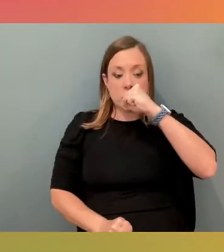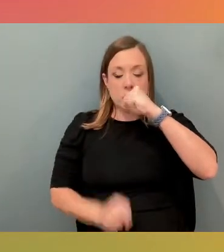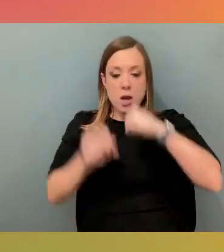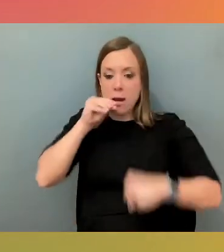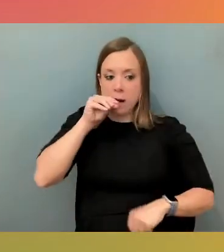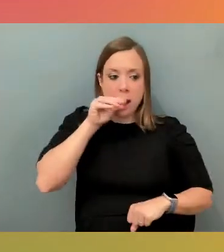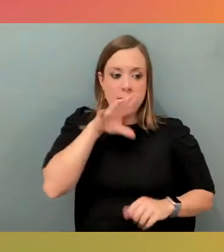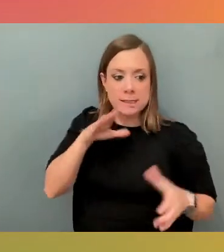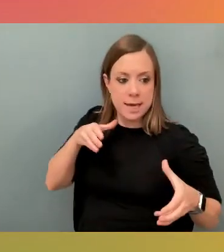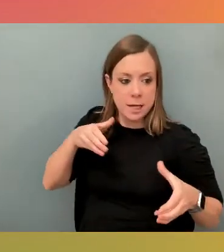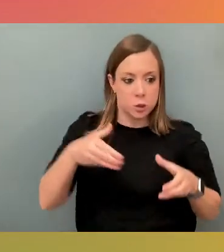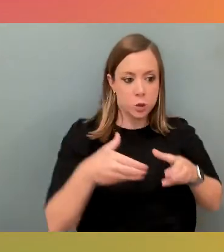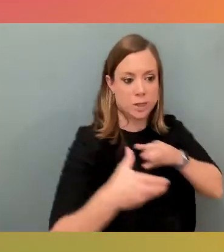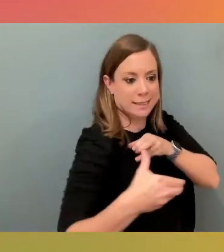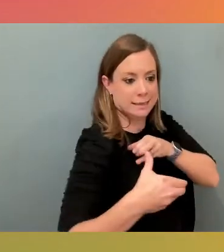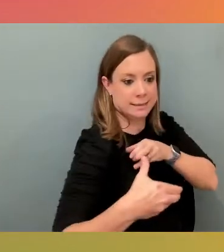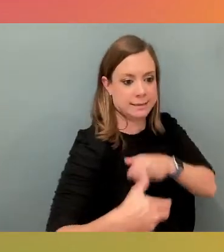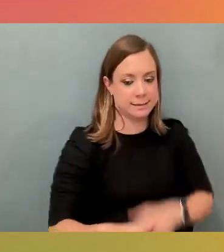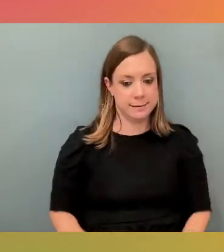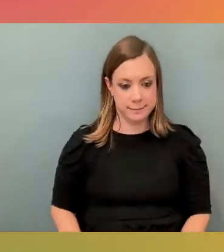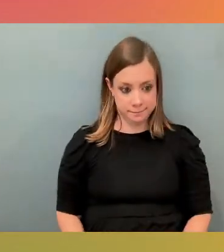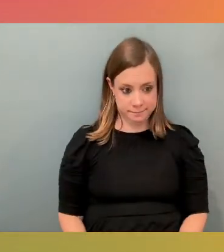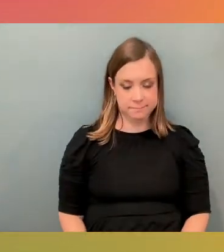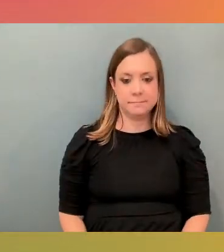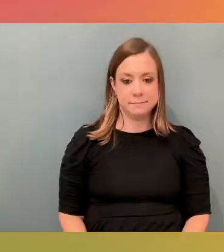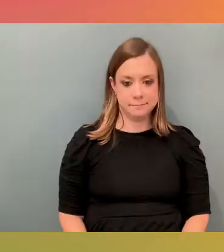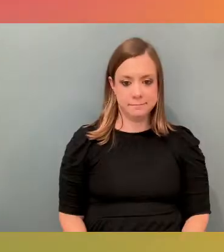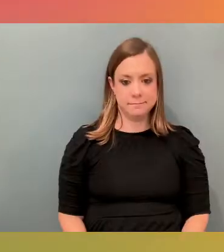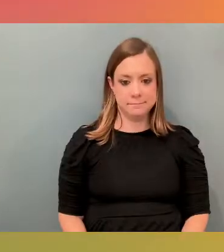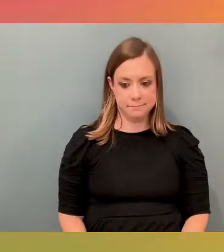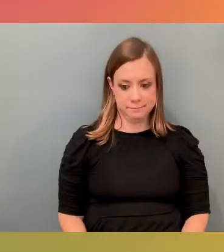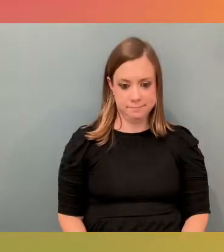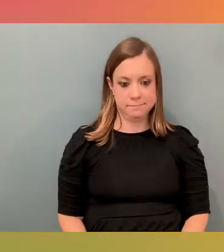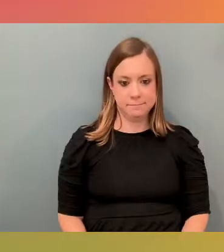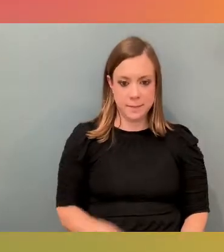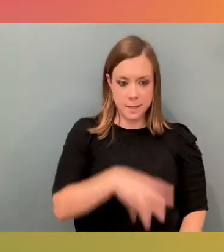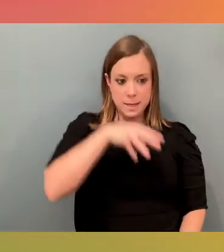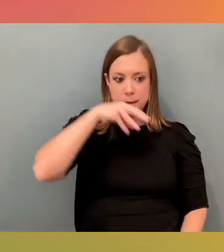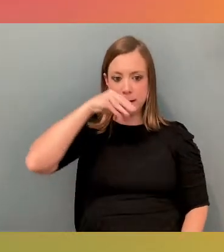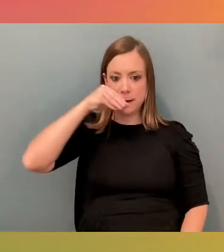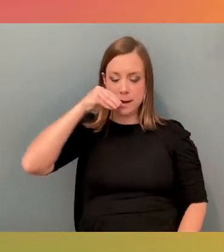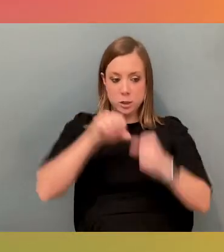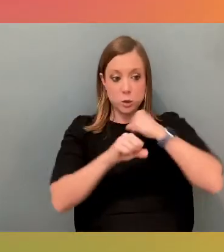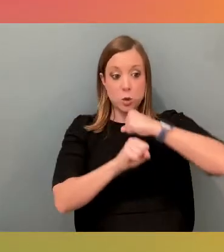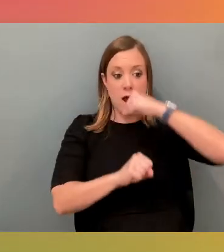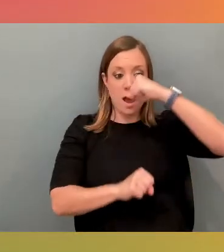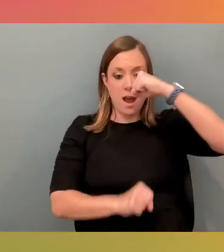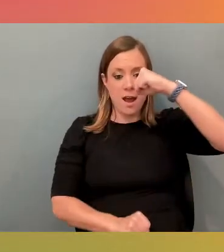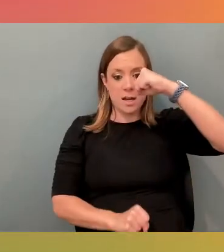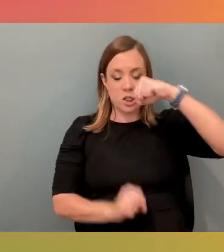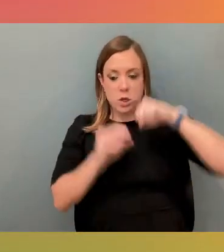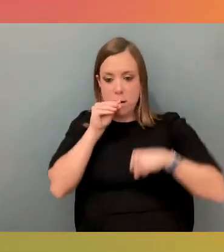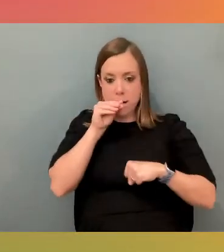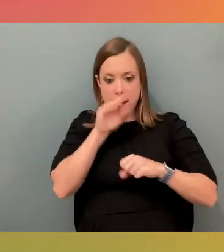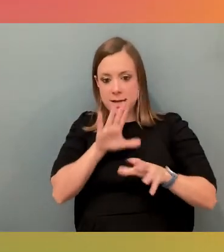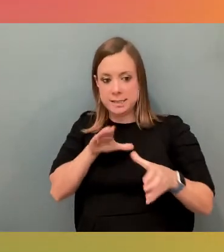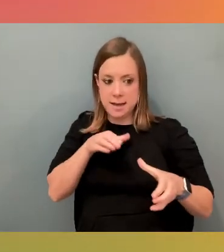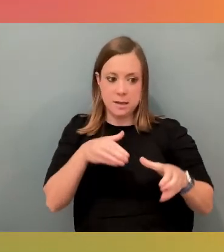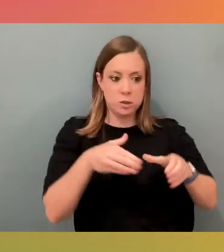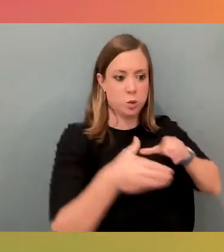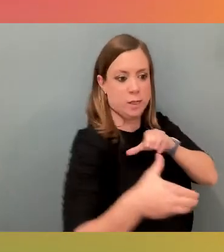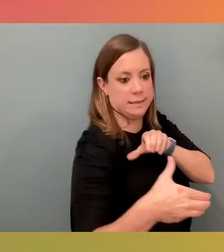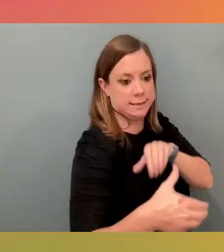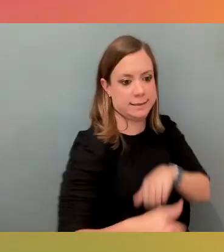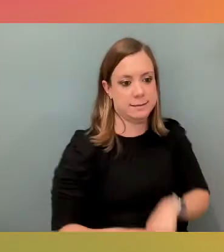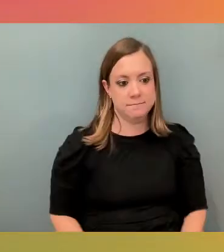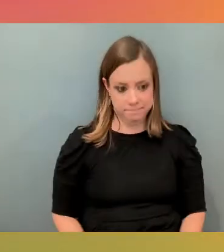Beautiful. Really use your inhale to create space in the spine, and use your exhale to create depth in your